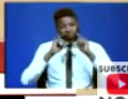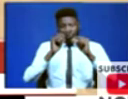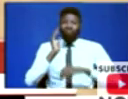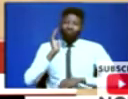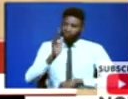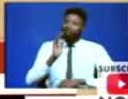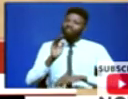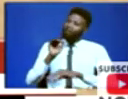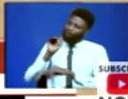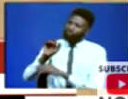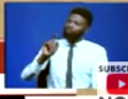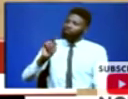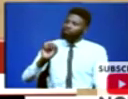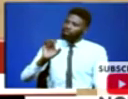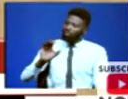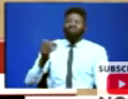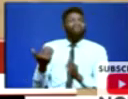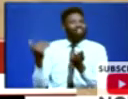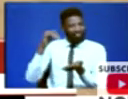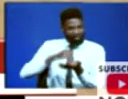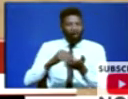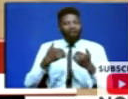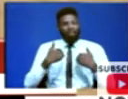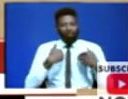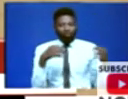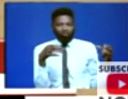TSC kurejesha jopo la nidhamu kushughulikia